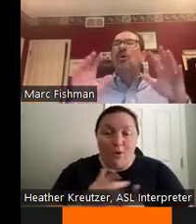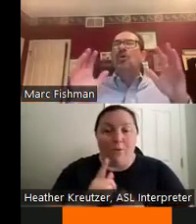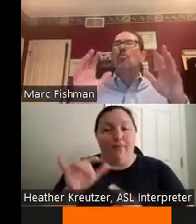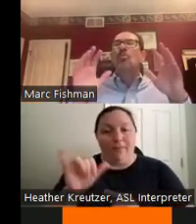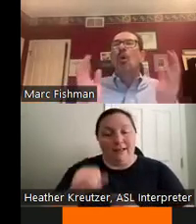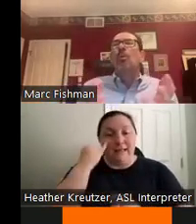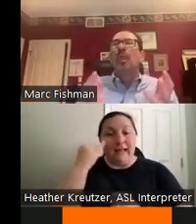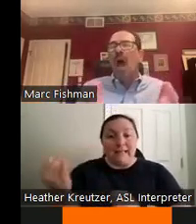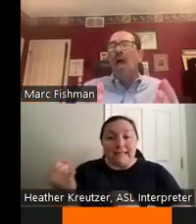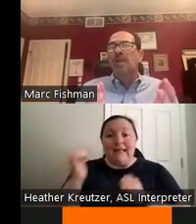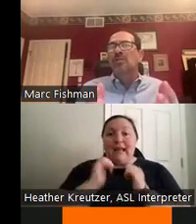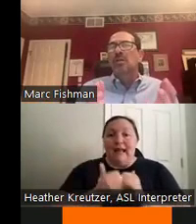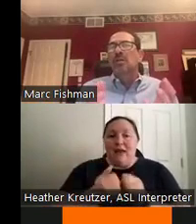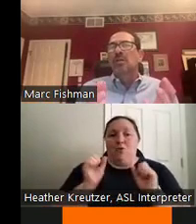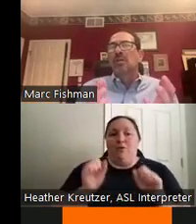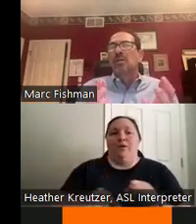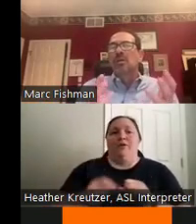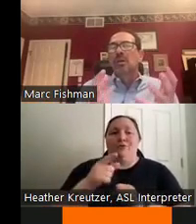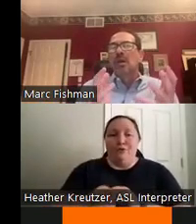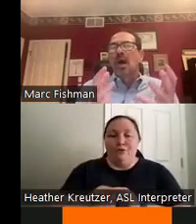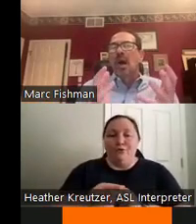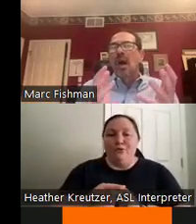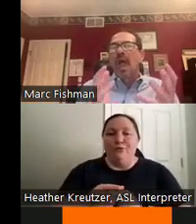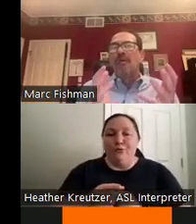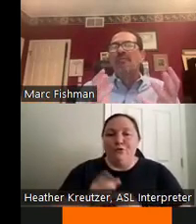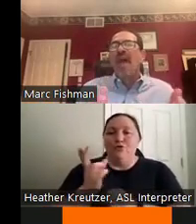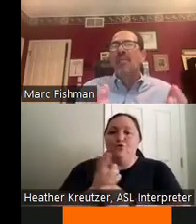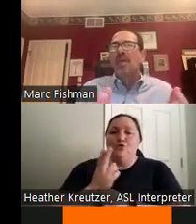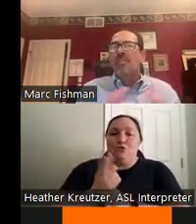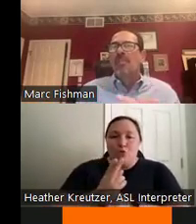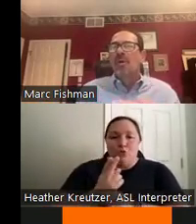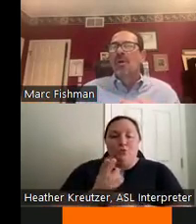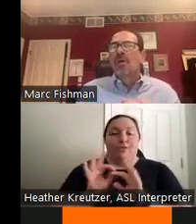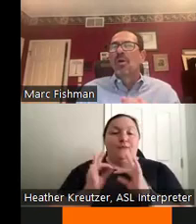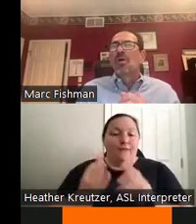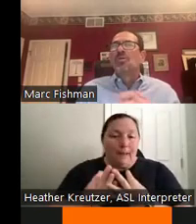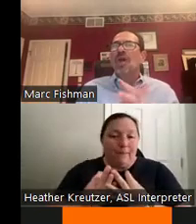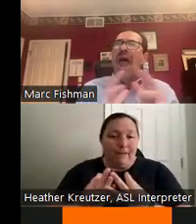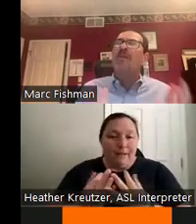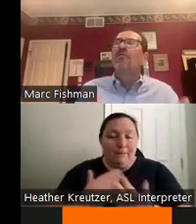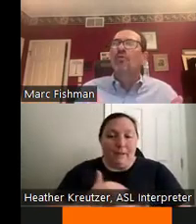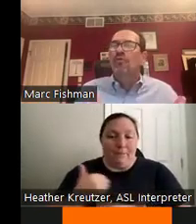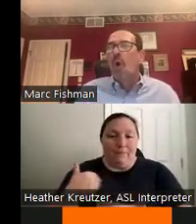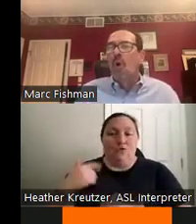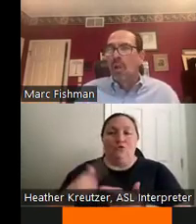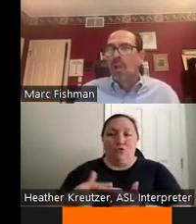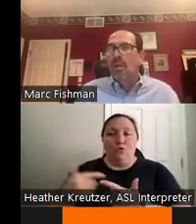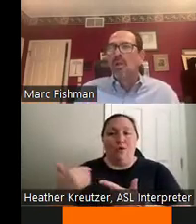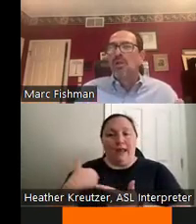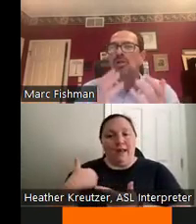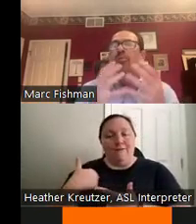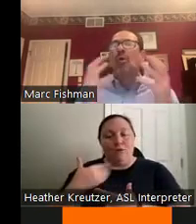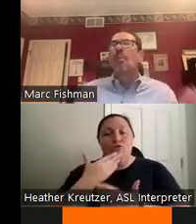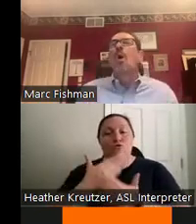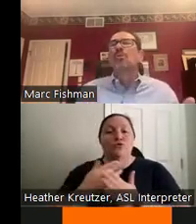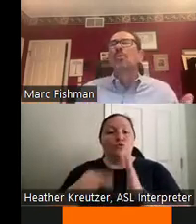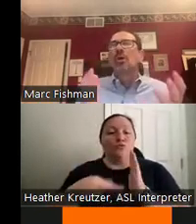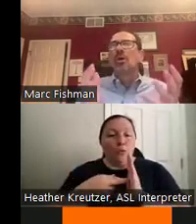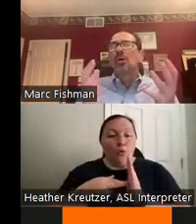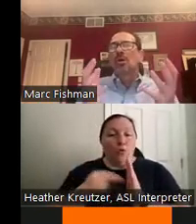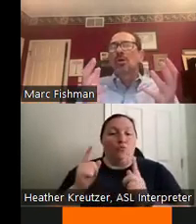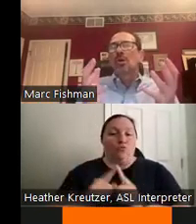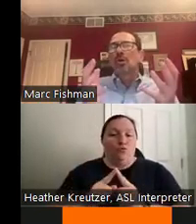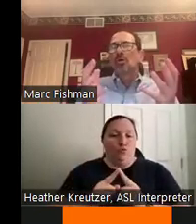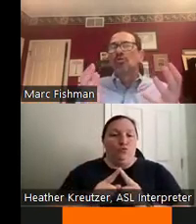is, how do you mobilize a family member to have a role to